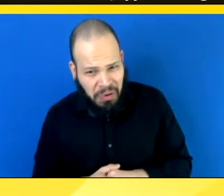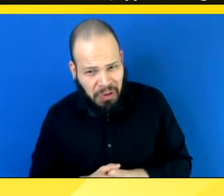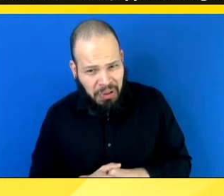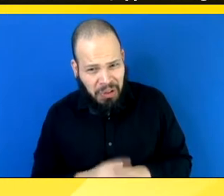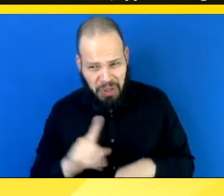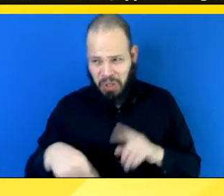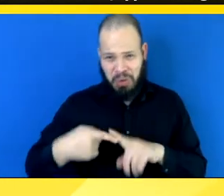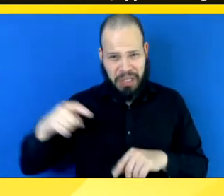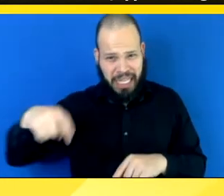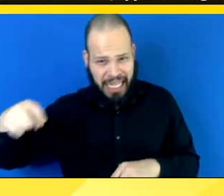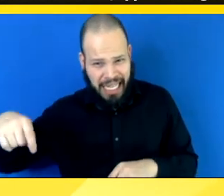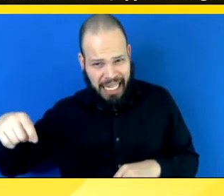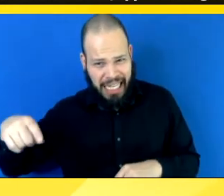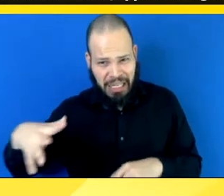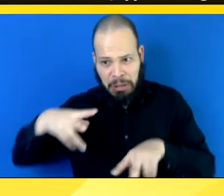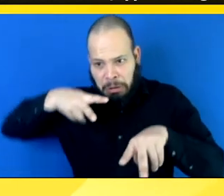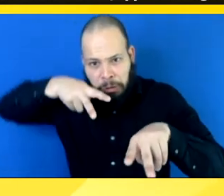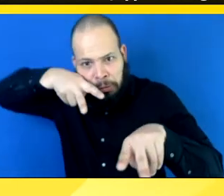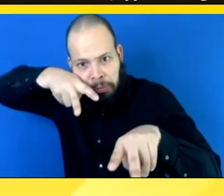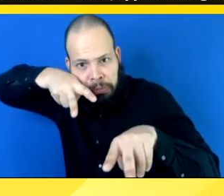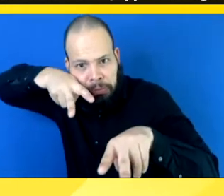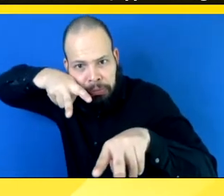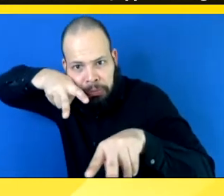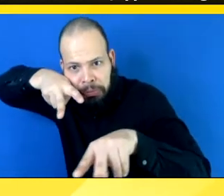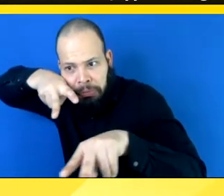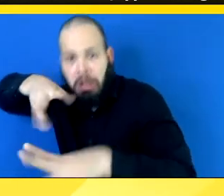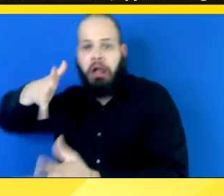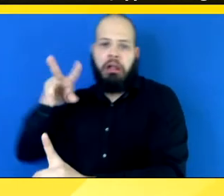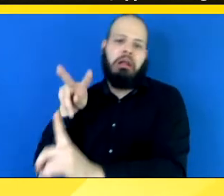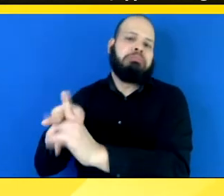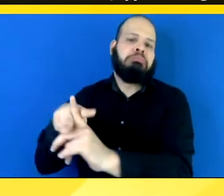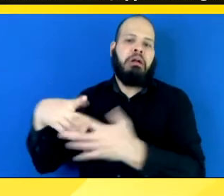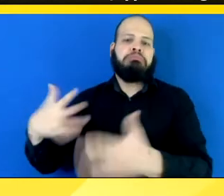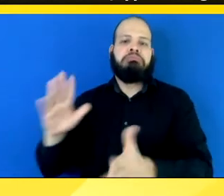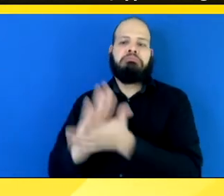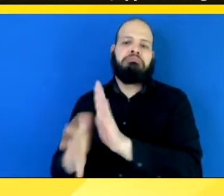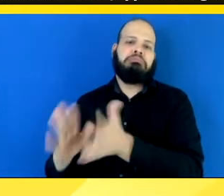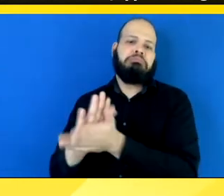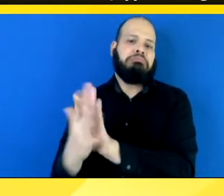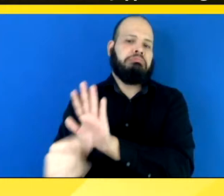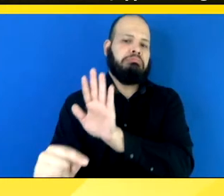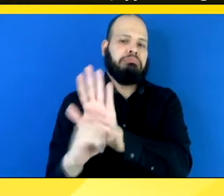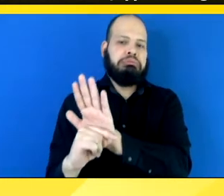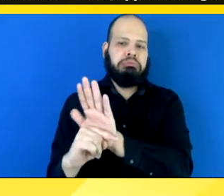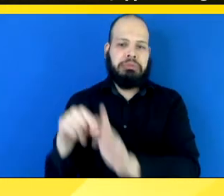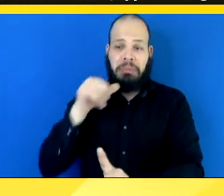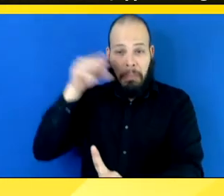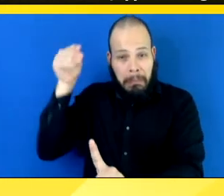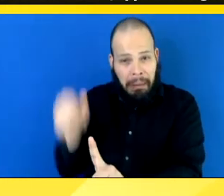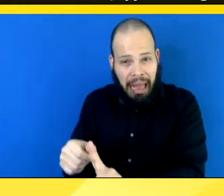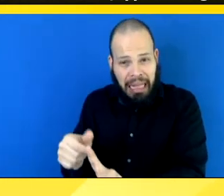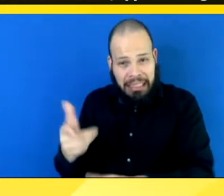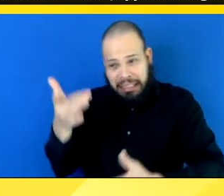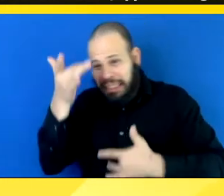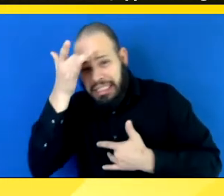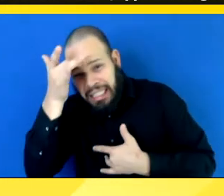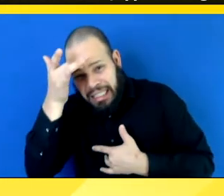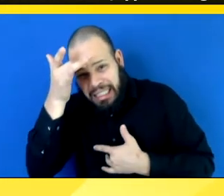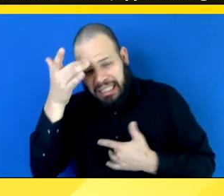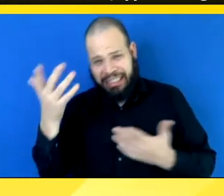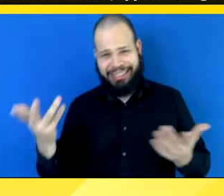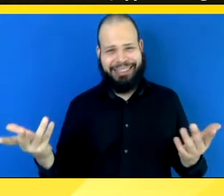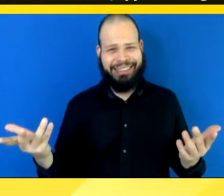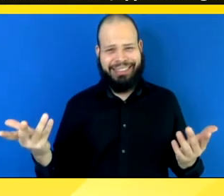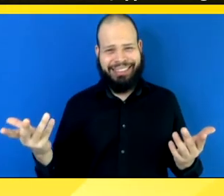sick. All of those pieces that kept being reiterated by all of the speakers are absolutely at the top of why folks get pissed off and vote the